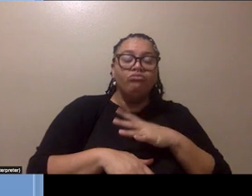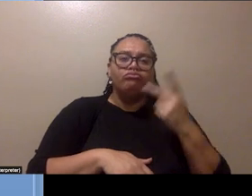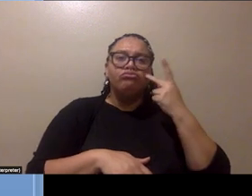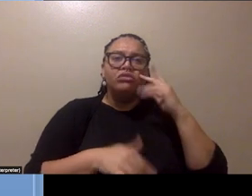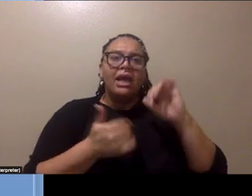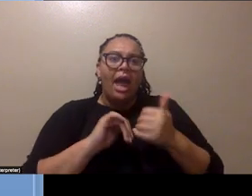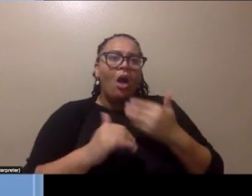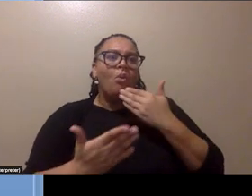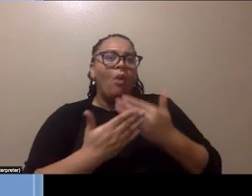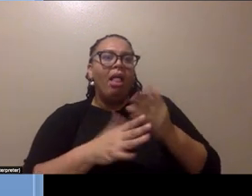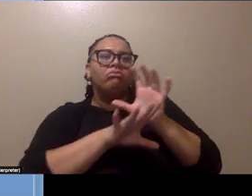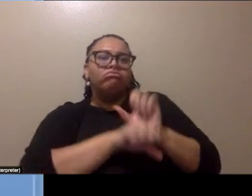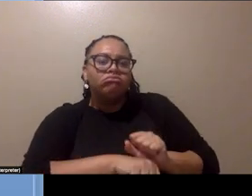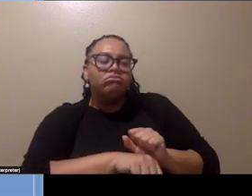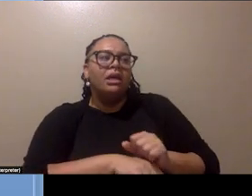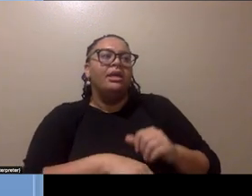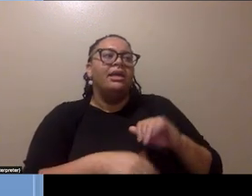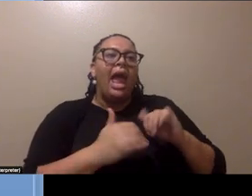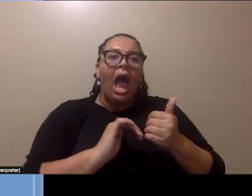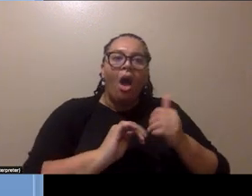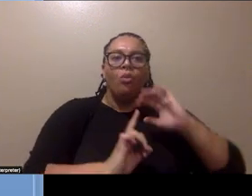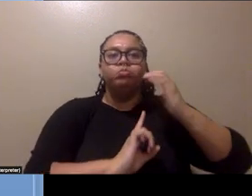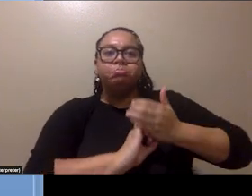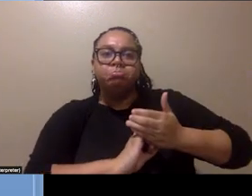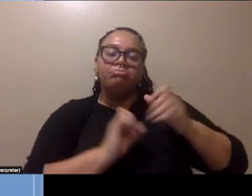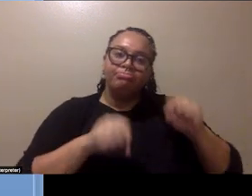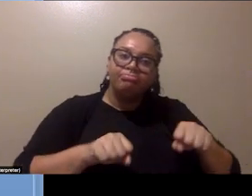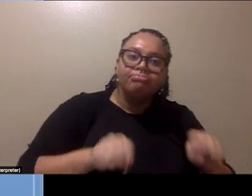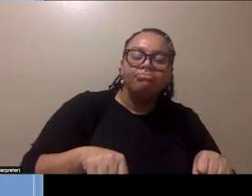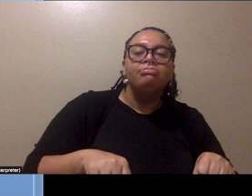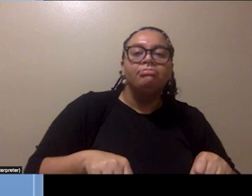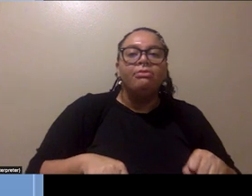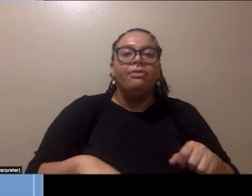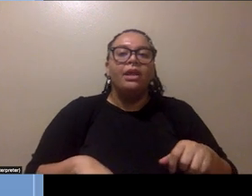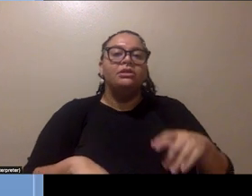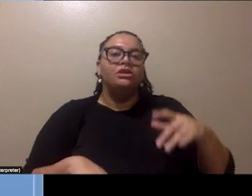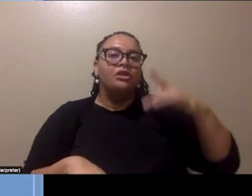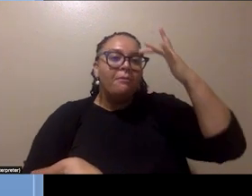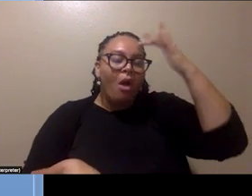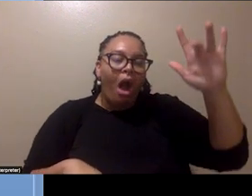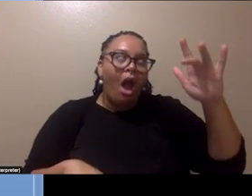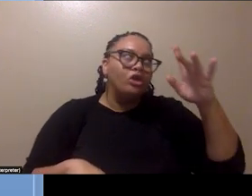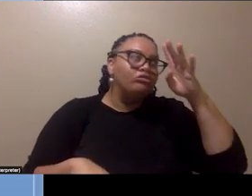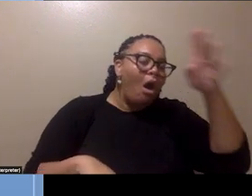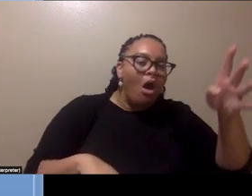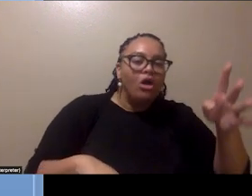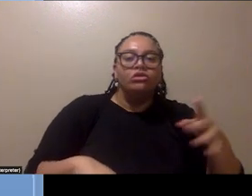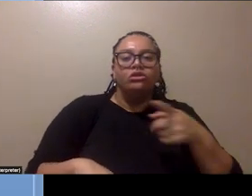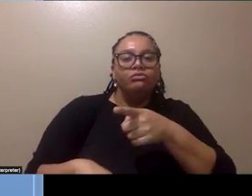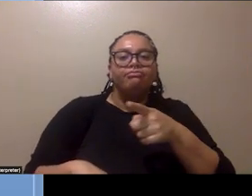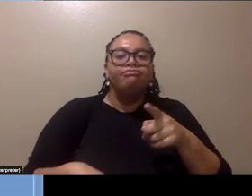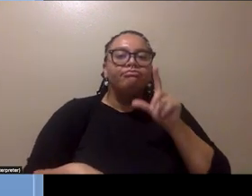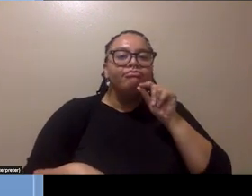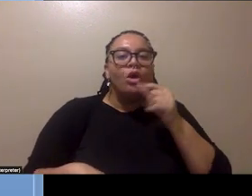cavity illustrates how well adapted and camouflaged many of these species are compared to this bright and brilliant male